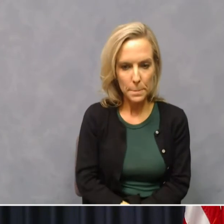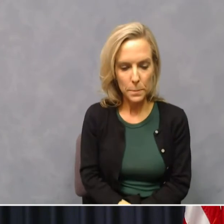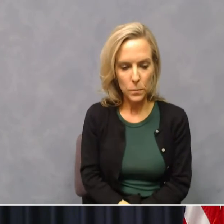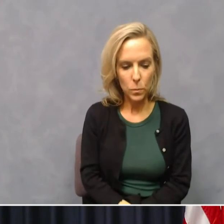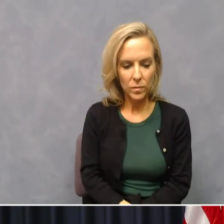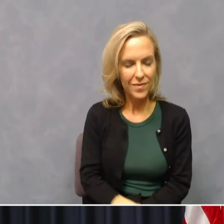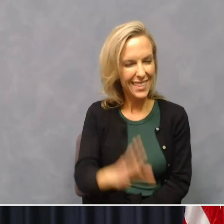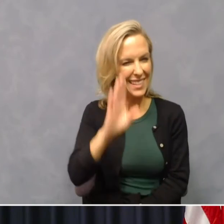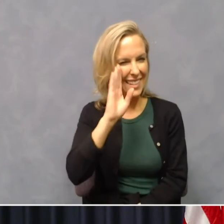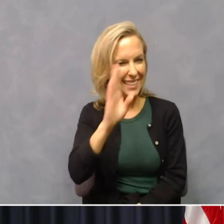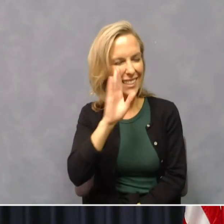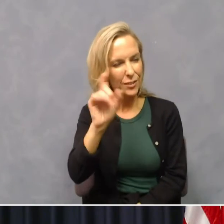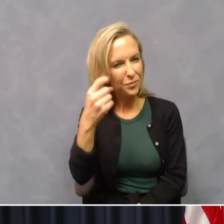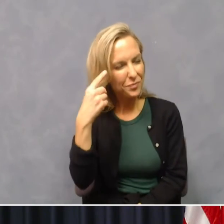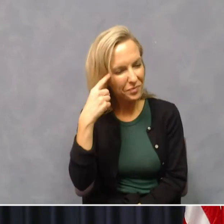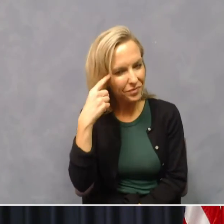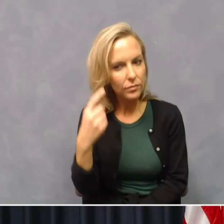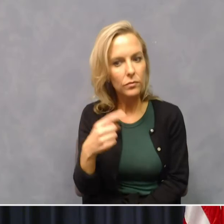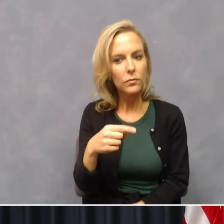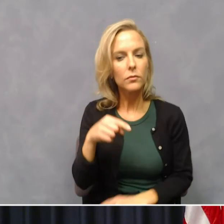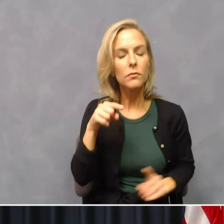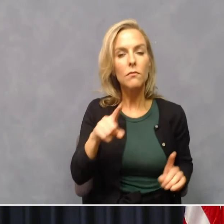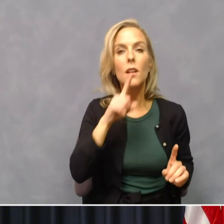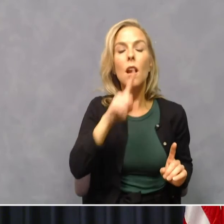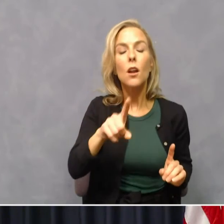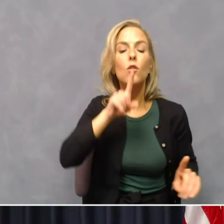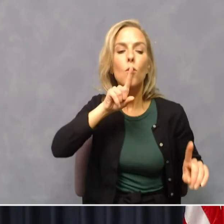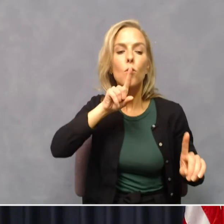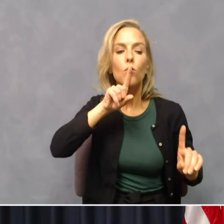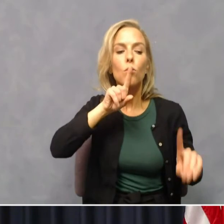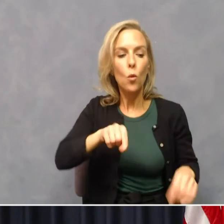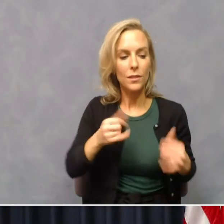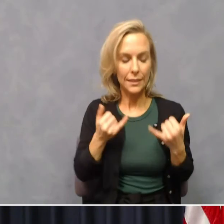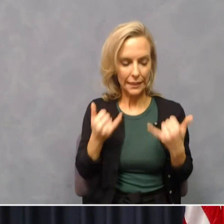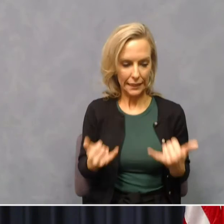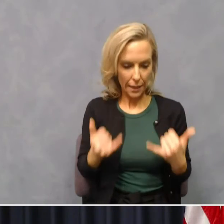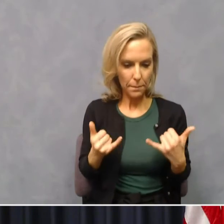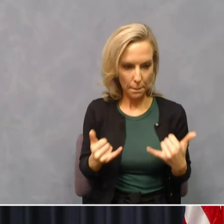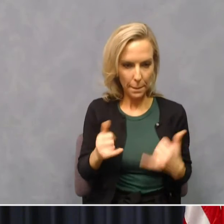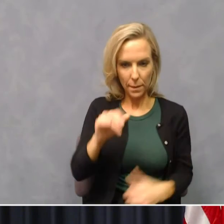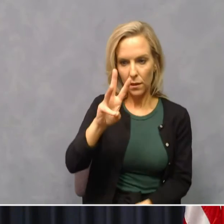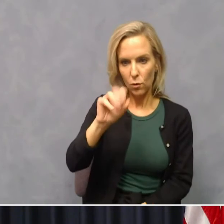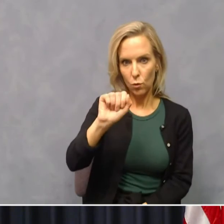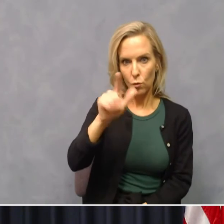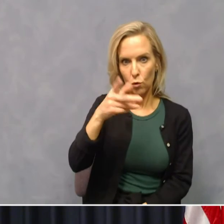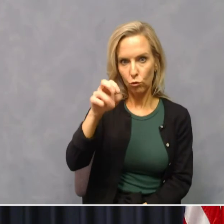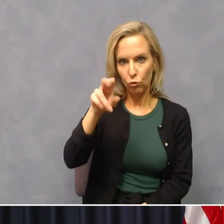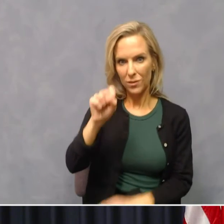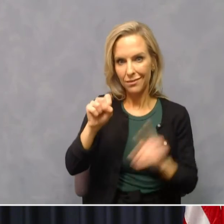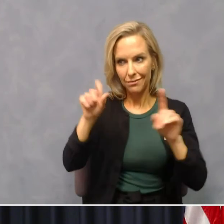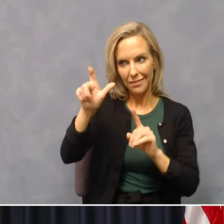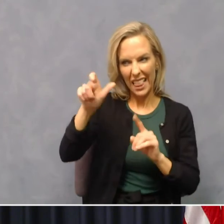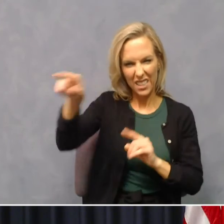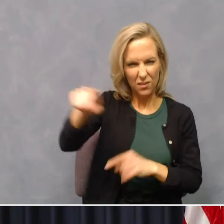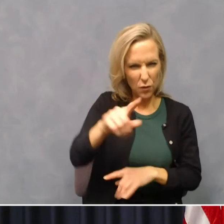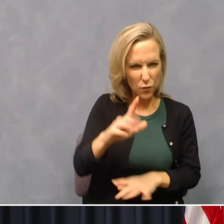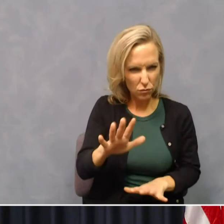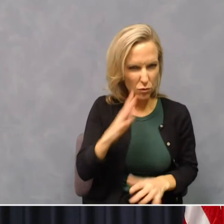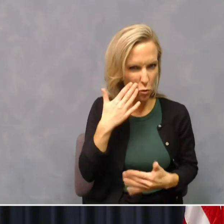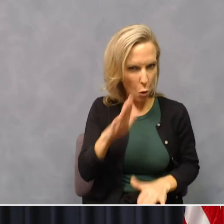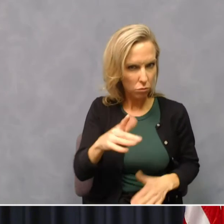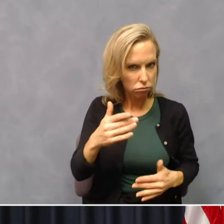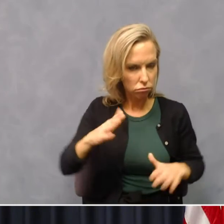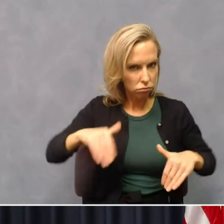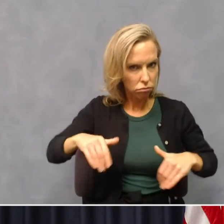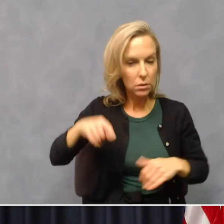Hi, Governor. There are reports today that a Walgreens location in Lexington, as I'm sure you've heard about, had